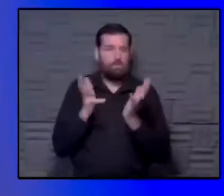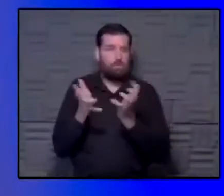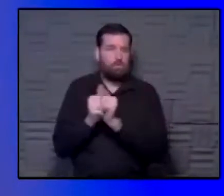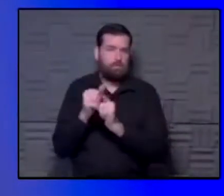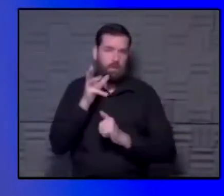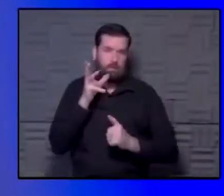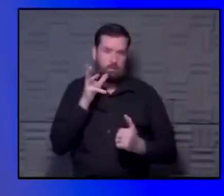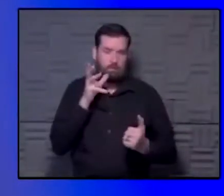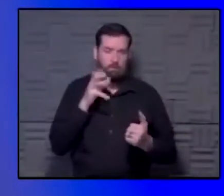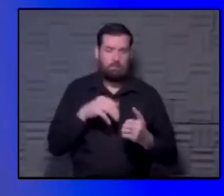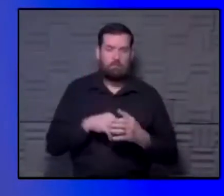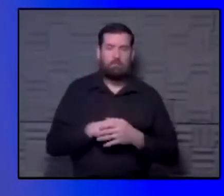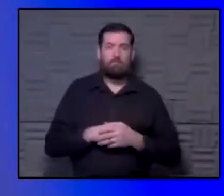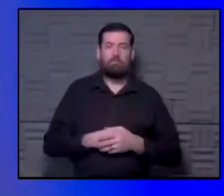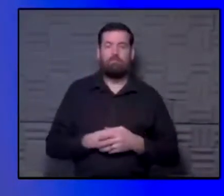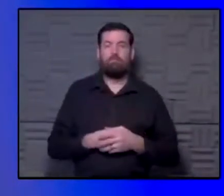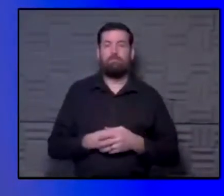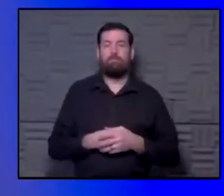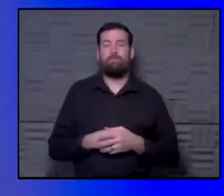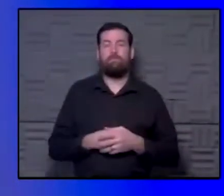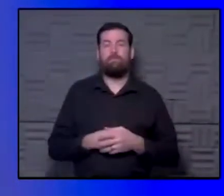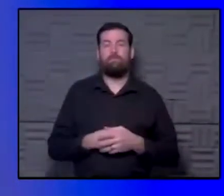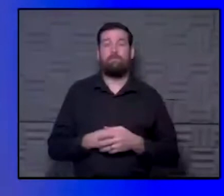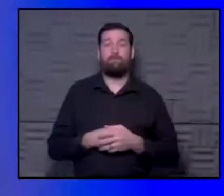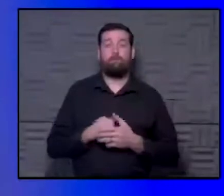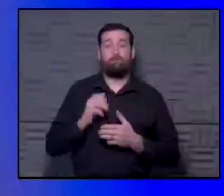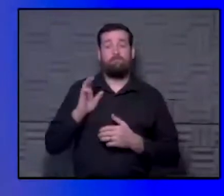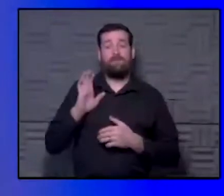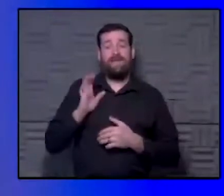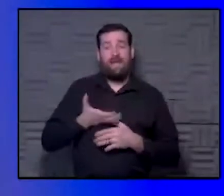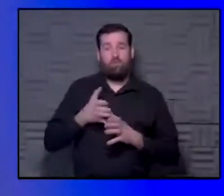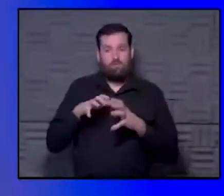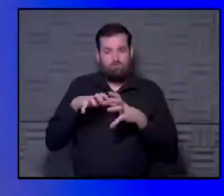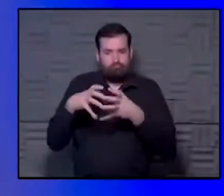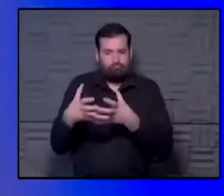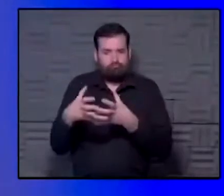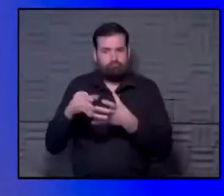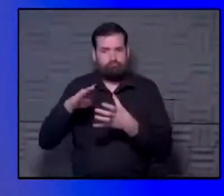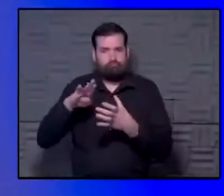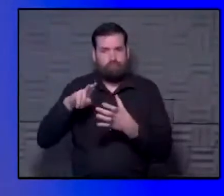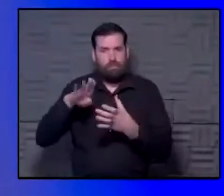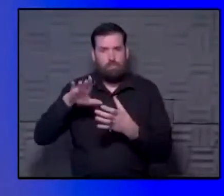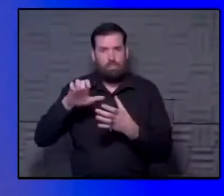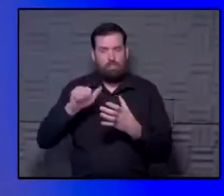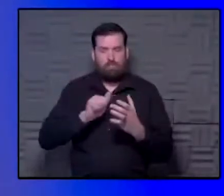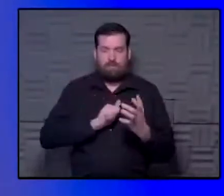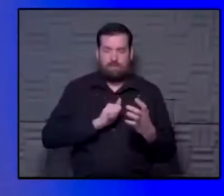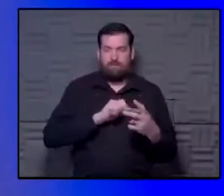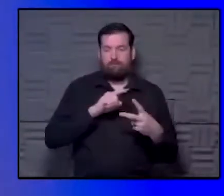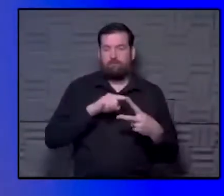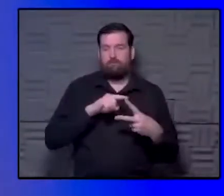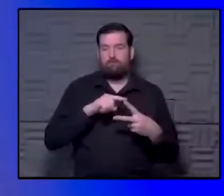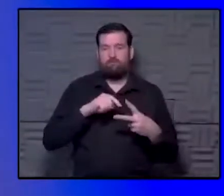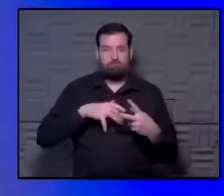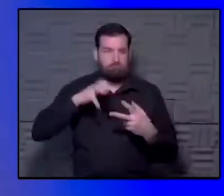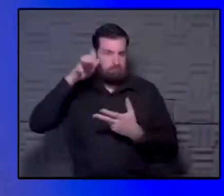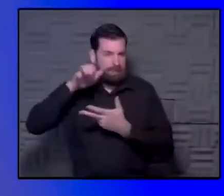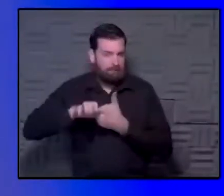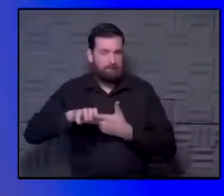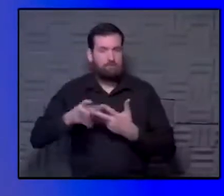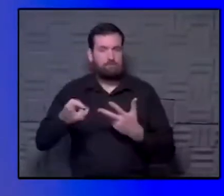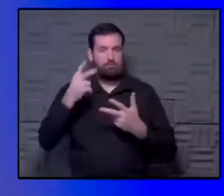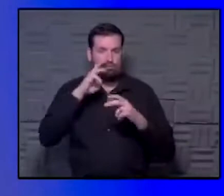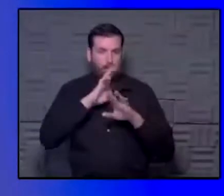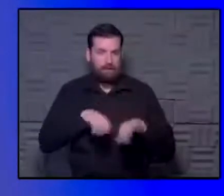mom, and because our bubble this whole time had been myself, my husband, my